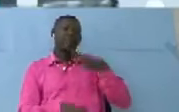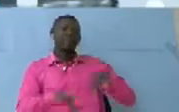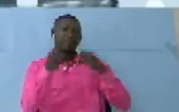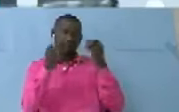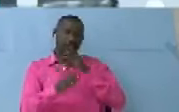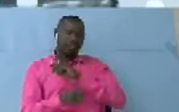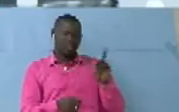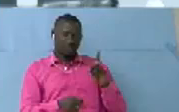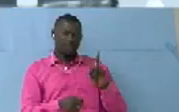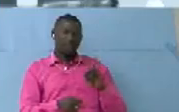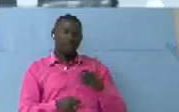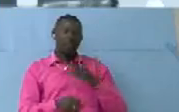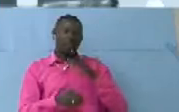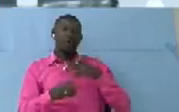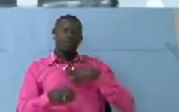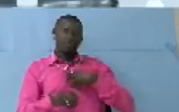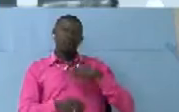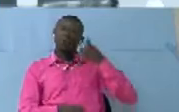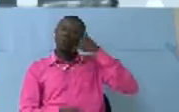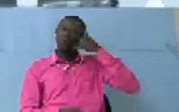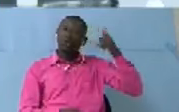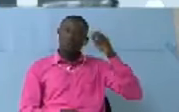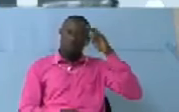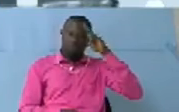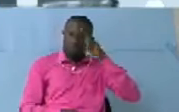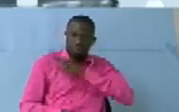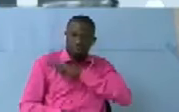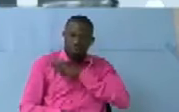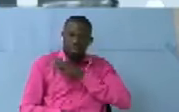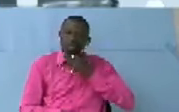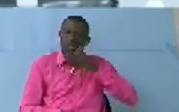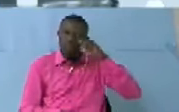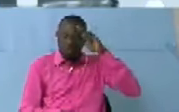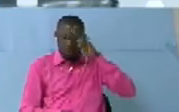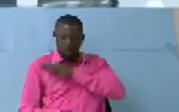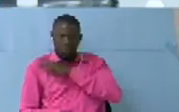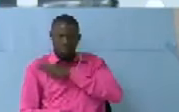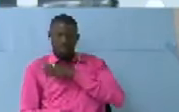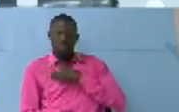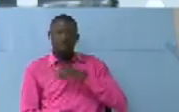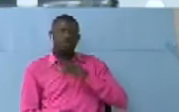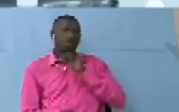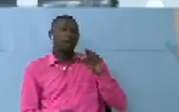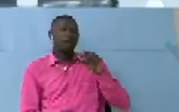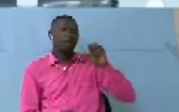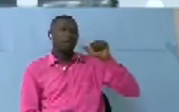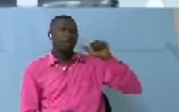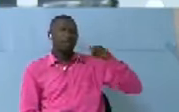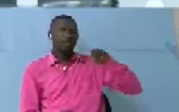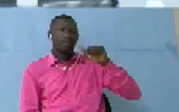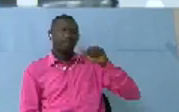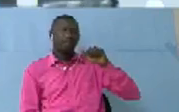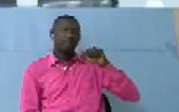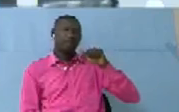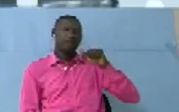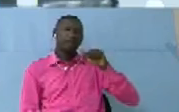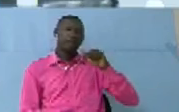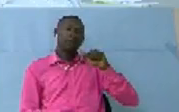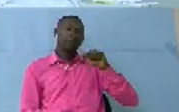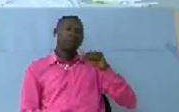Solo gave him 5,000 and he borrowed him a telephone and he called his brother Ama Sane. How do you